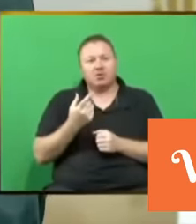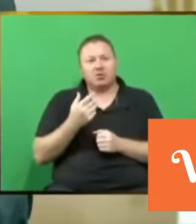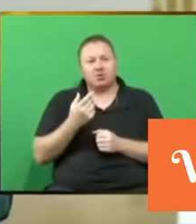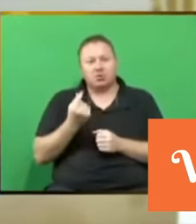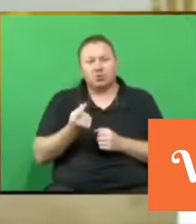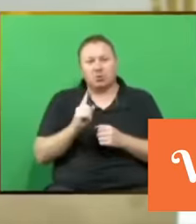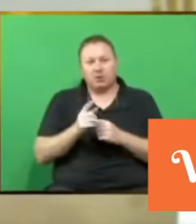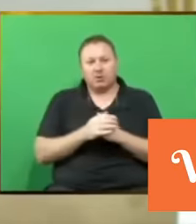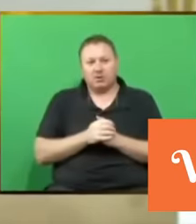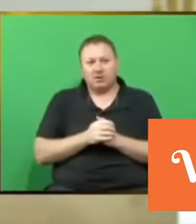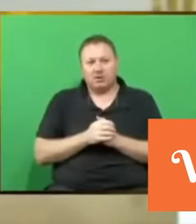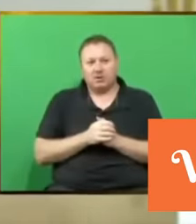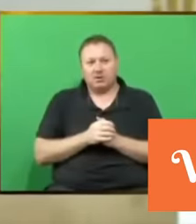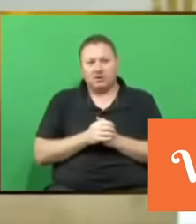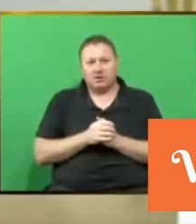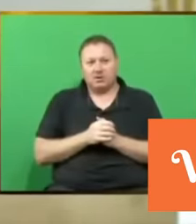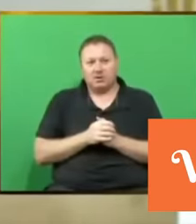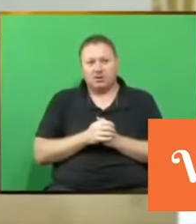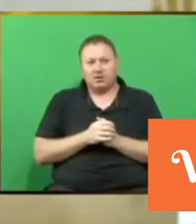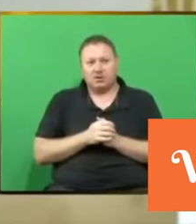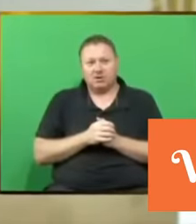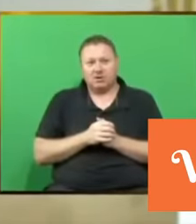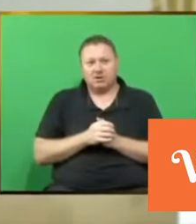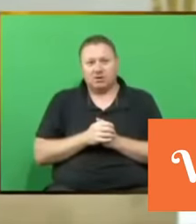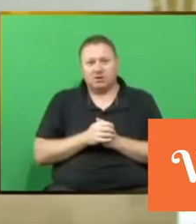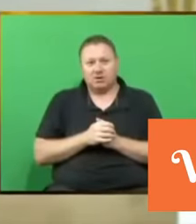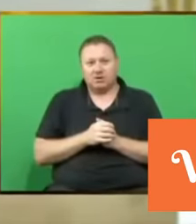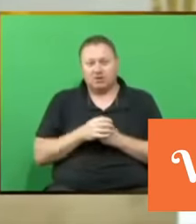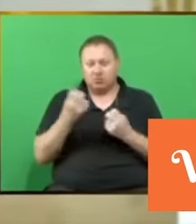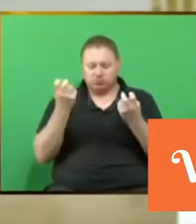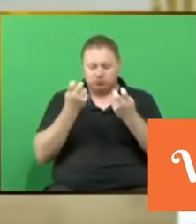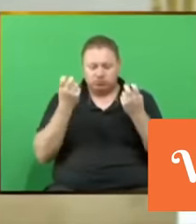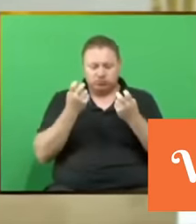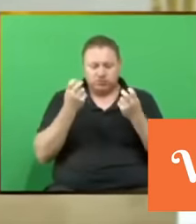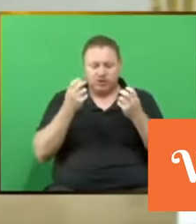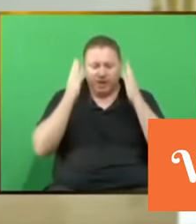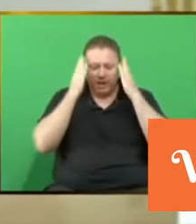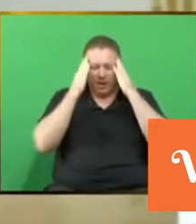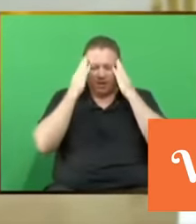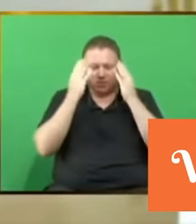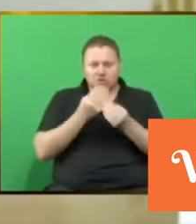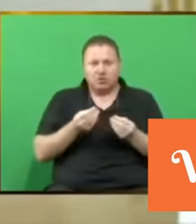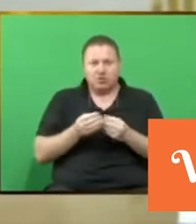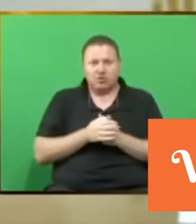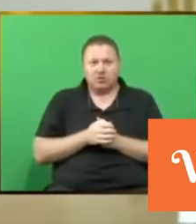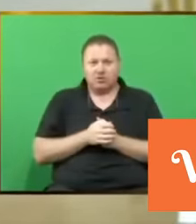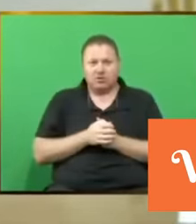Their mothers are looking for the heads of their children that are